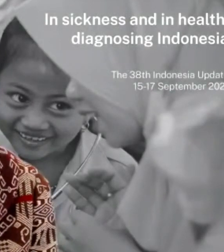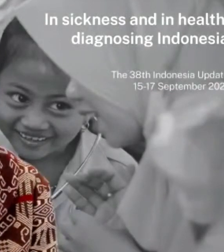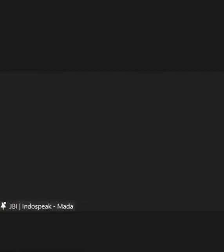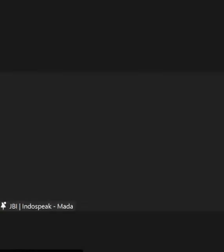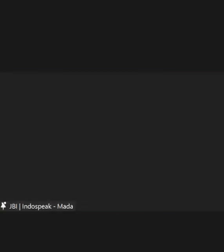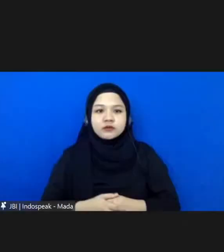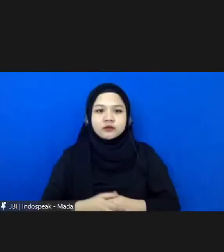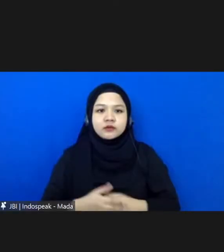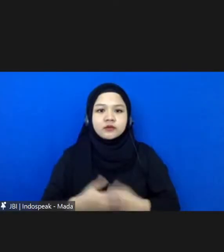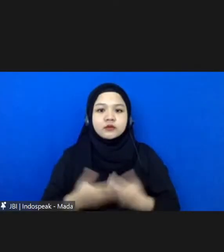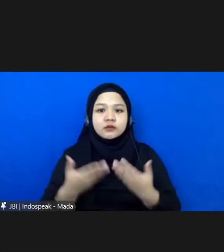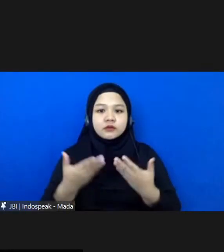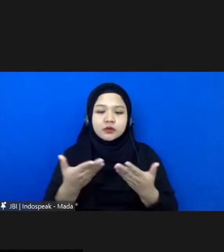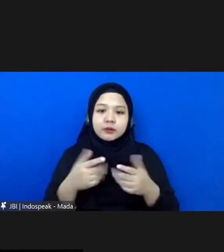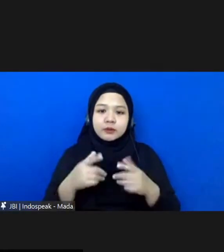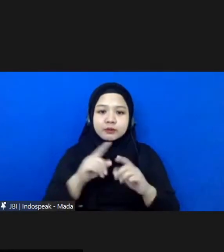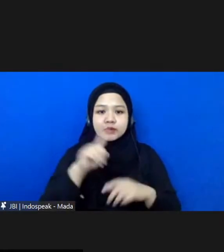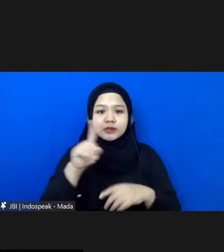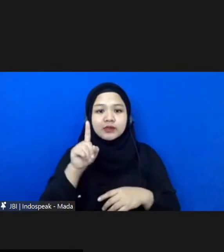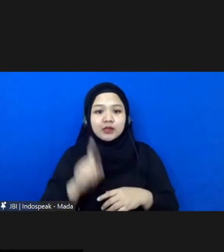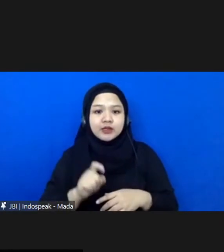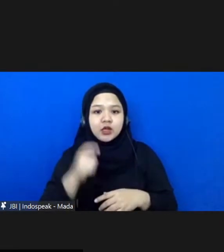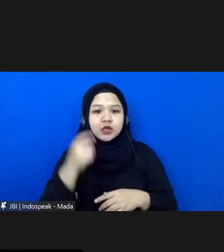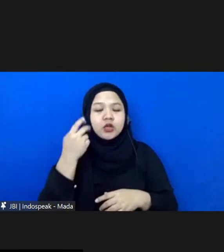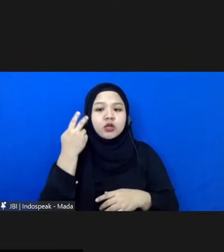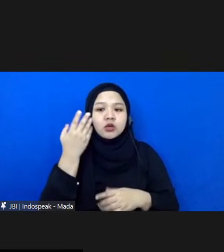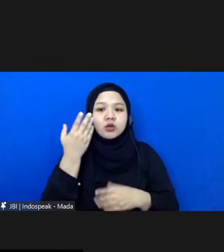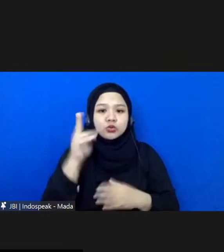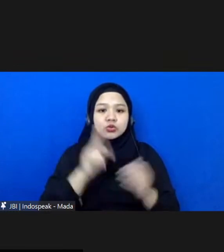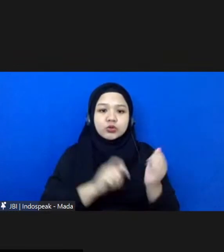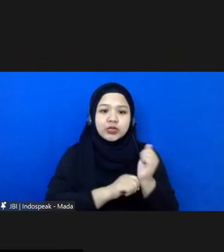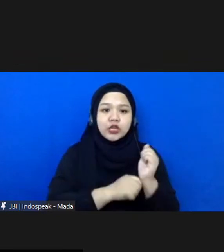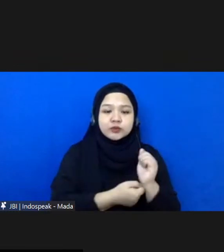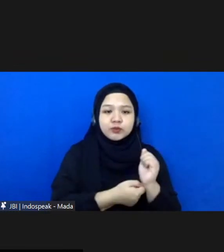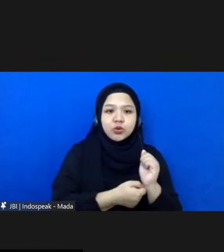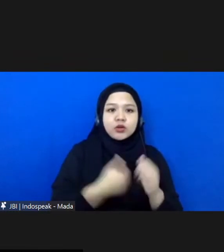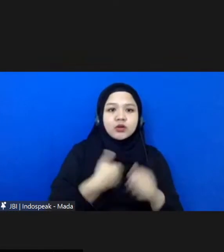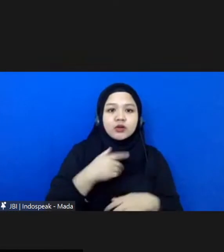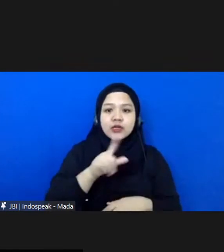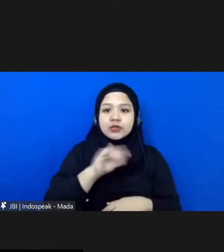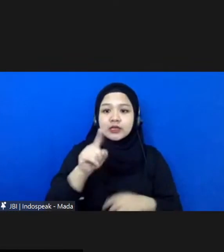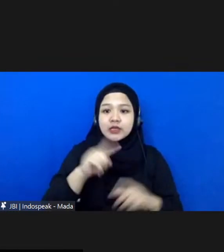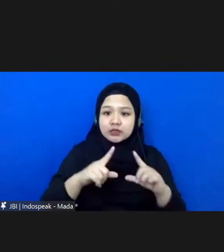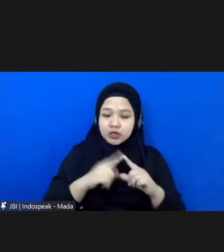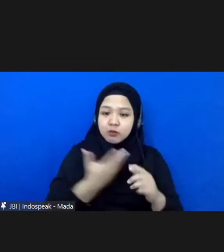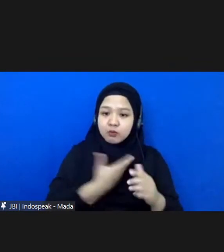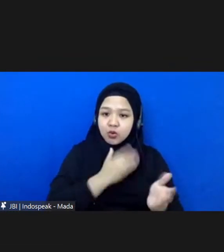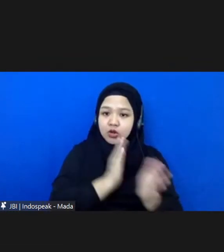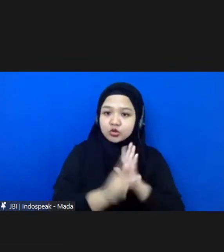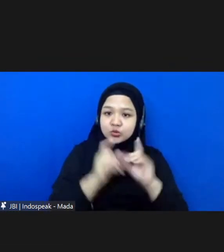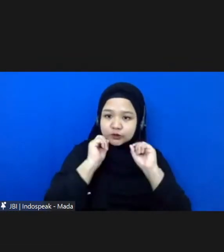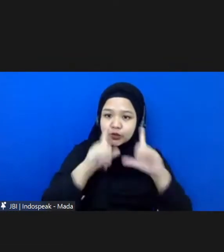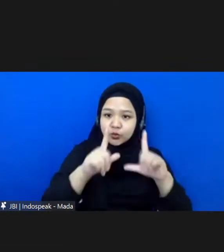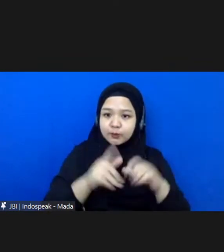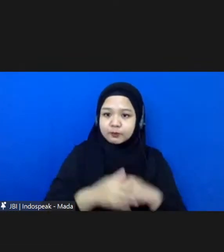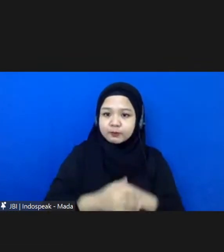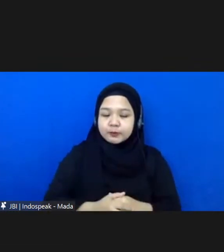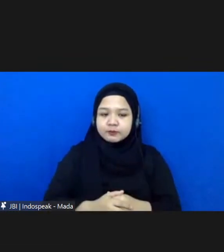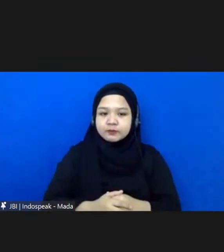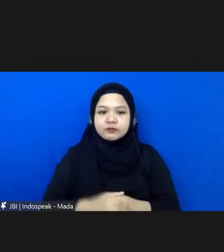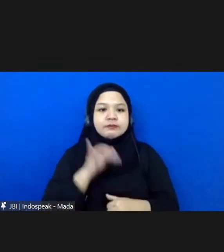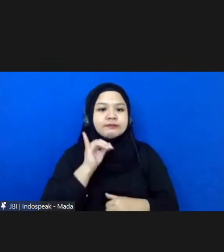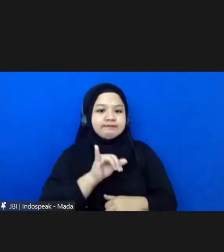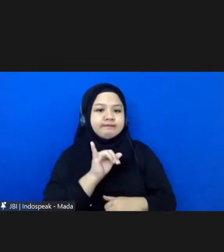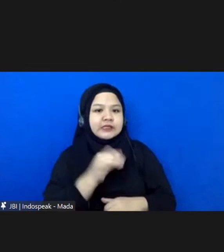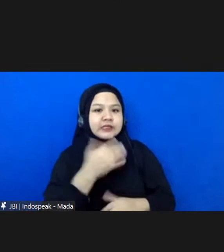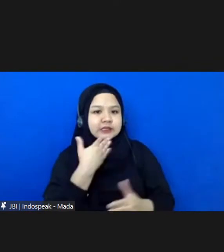if you would like to respond to the question from Liza Munira. Yep. Thank you very much, Kirsten,